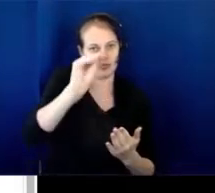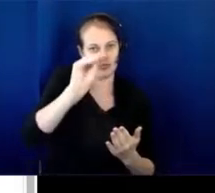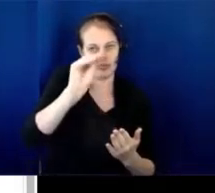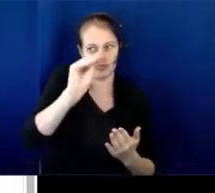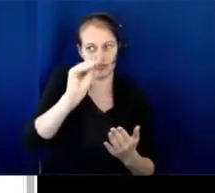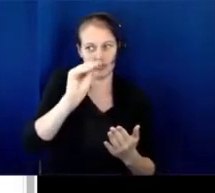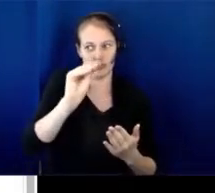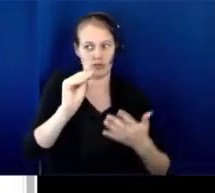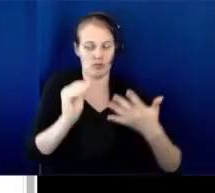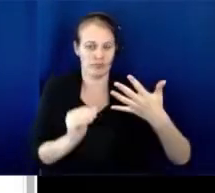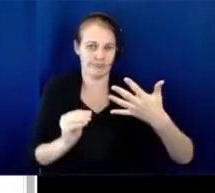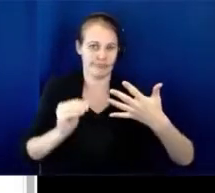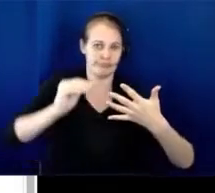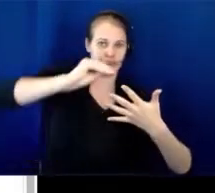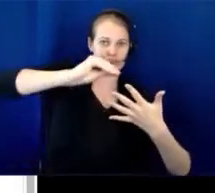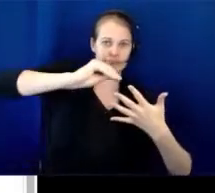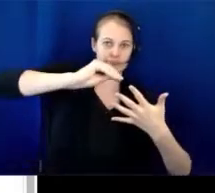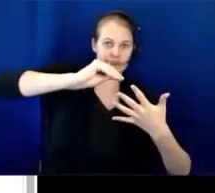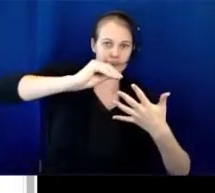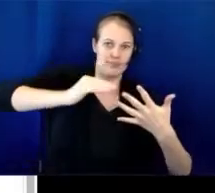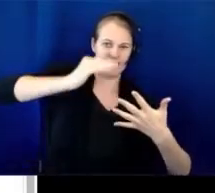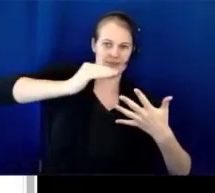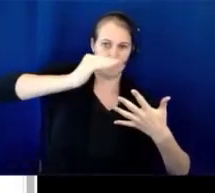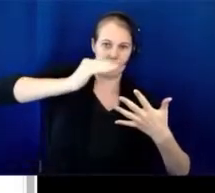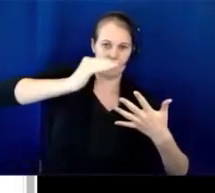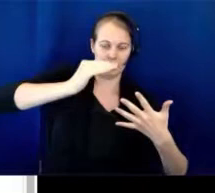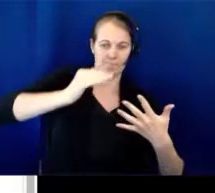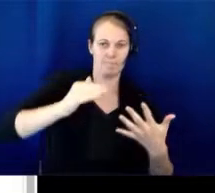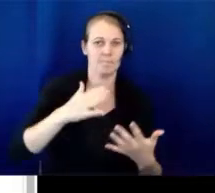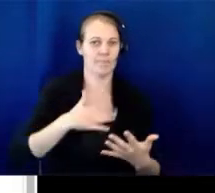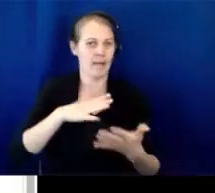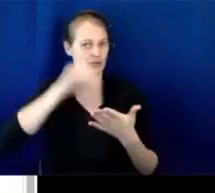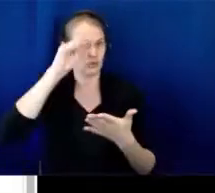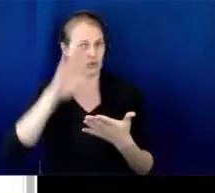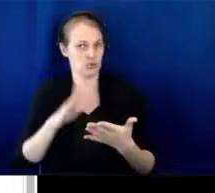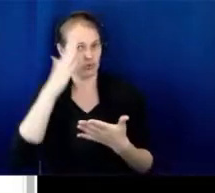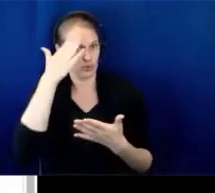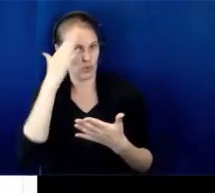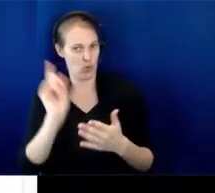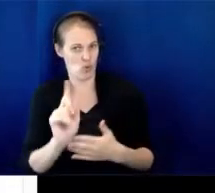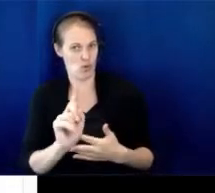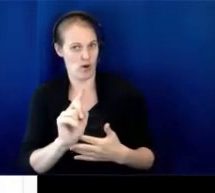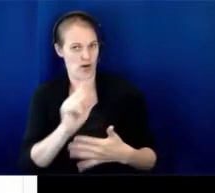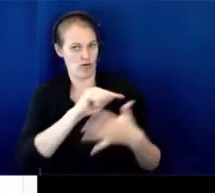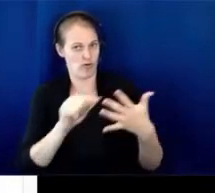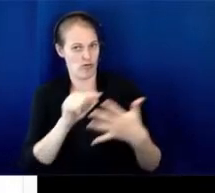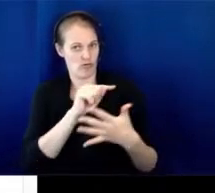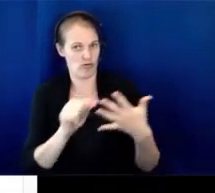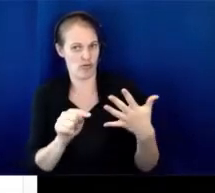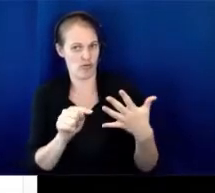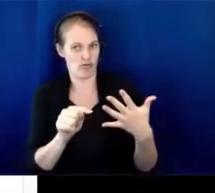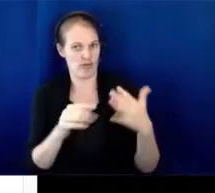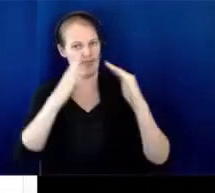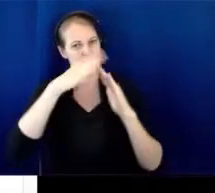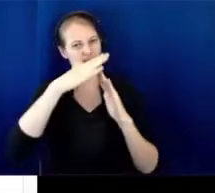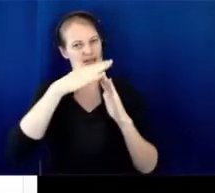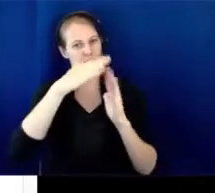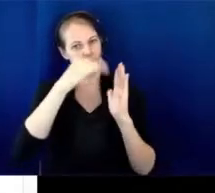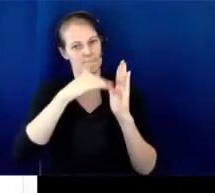of prominence, so that way my students know where I'm going to be putting it or where they can find some